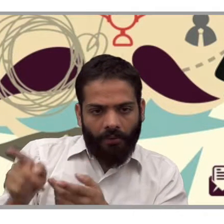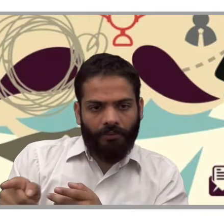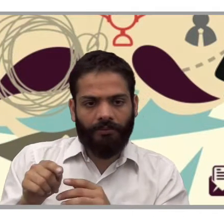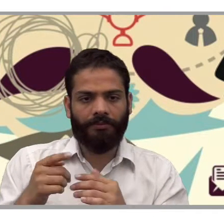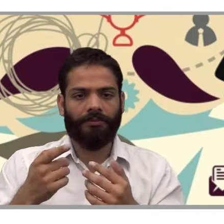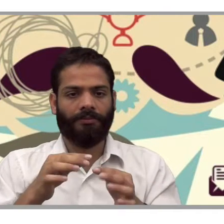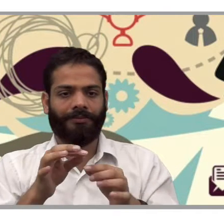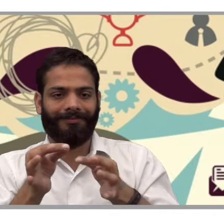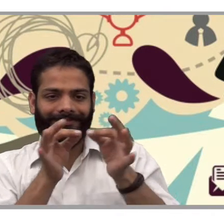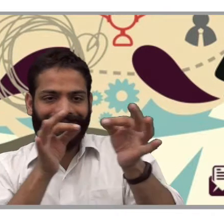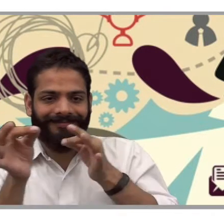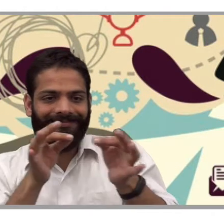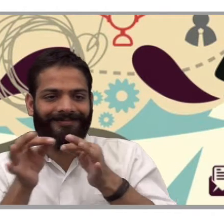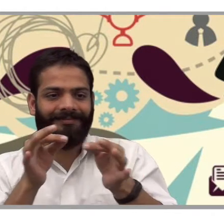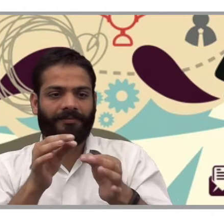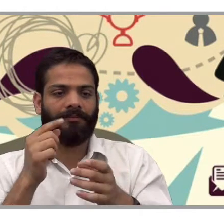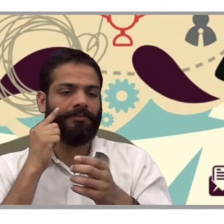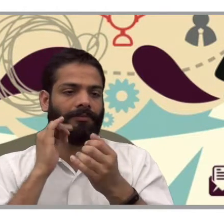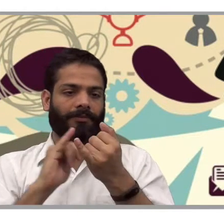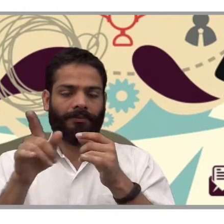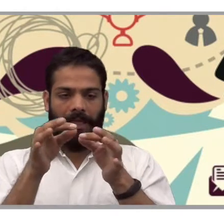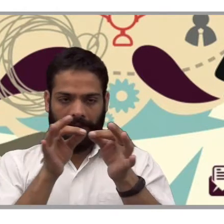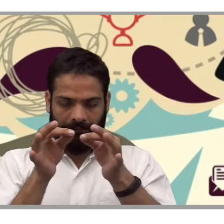Here, the sign would be